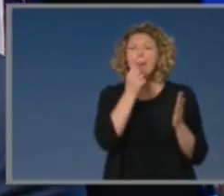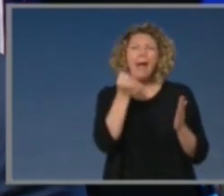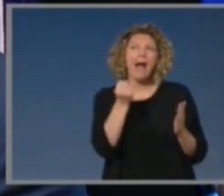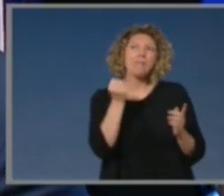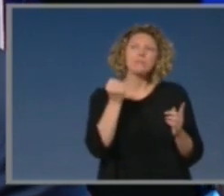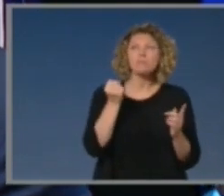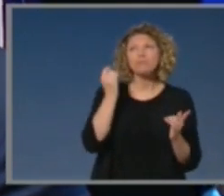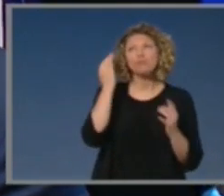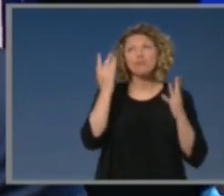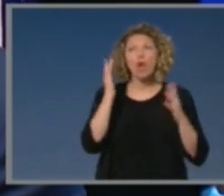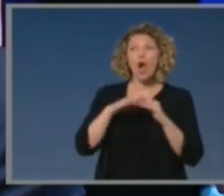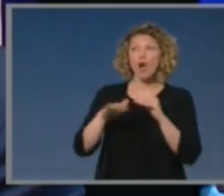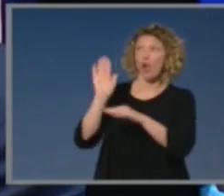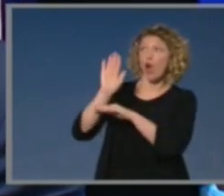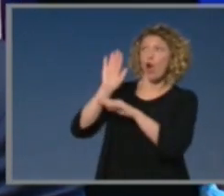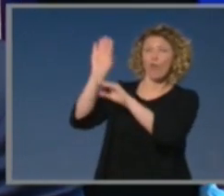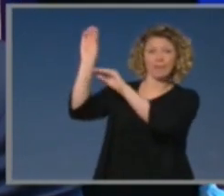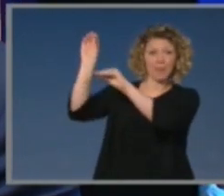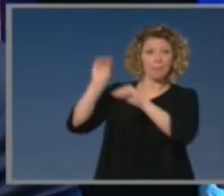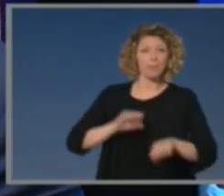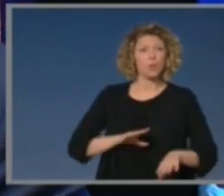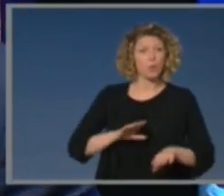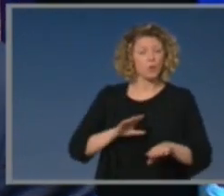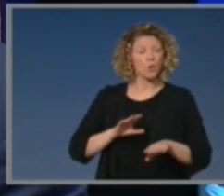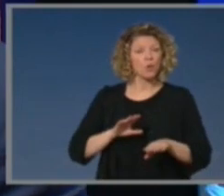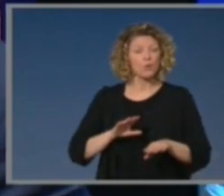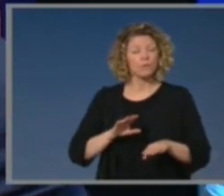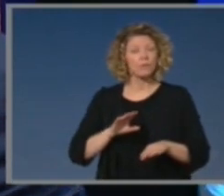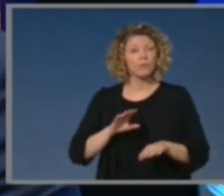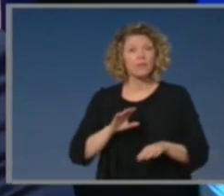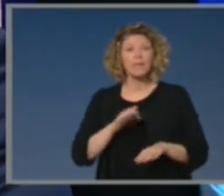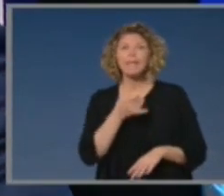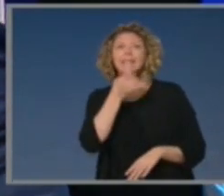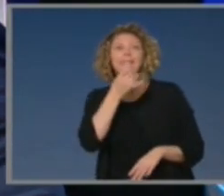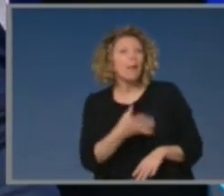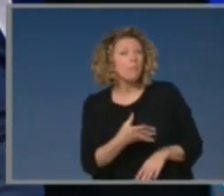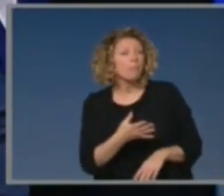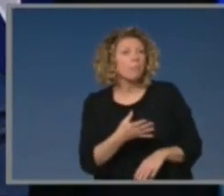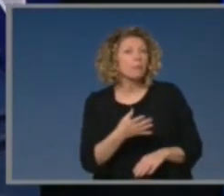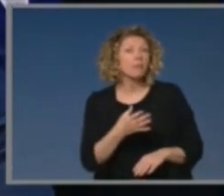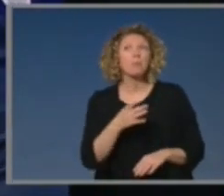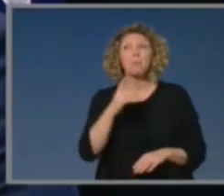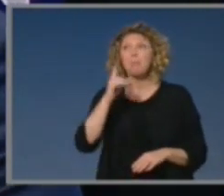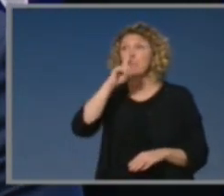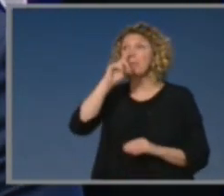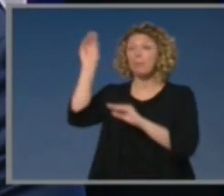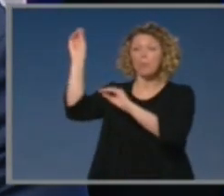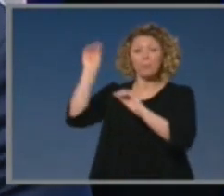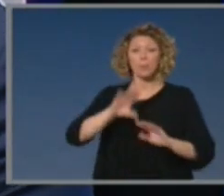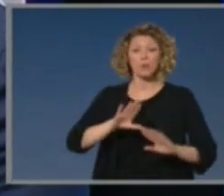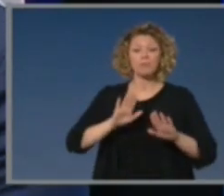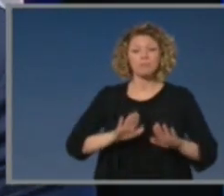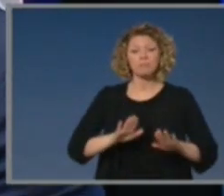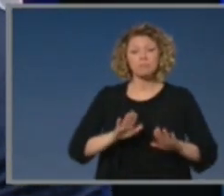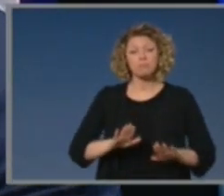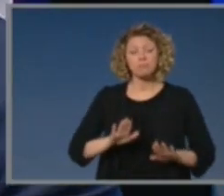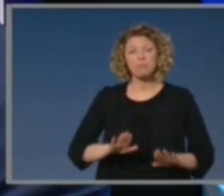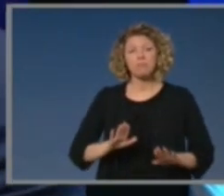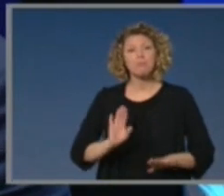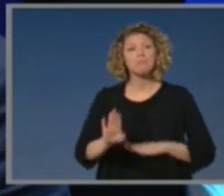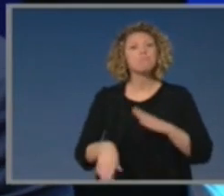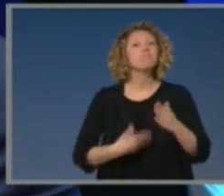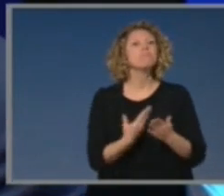migration outcomes and how temporary migration plays into permanent migration is the vast majority